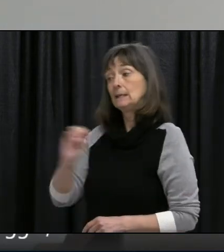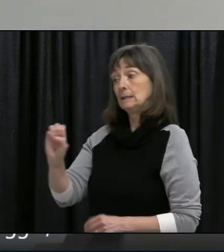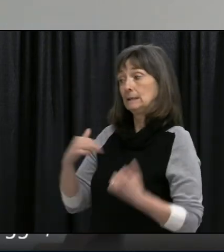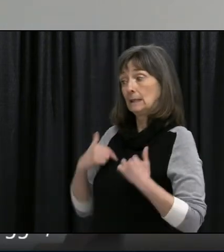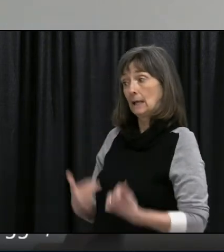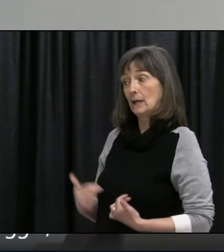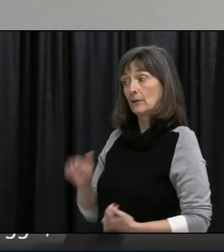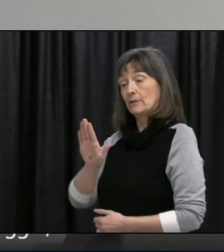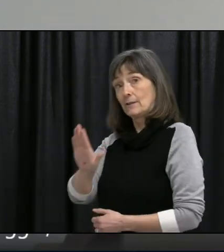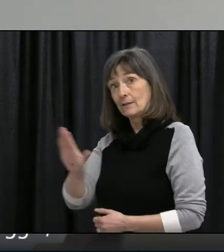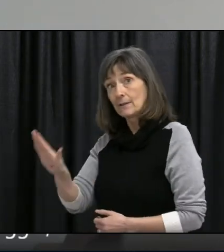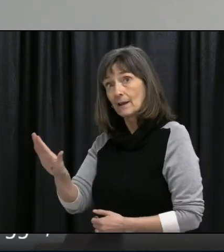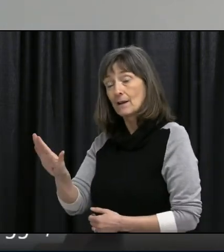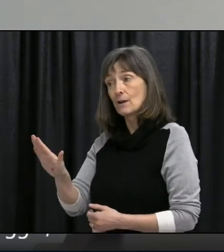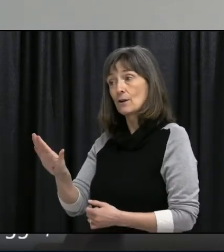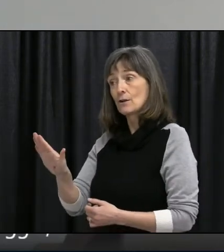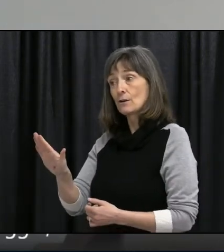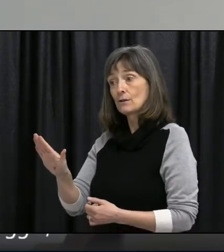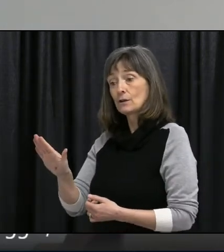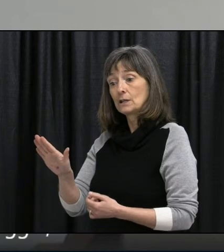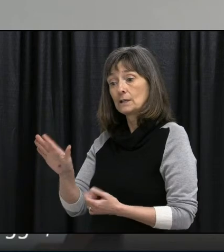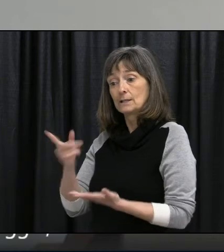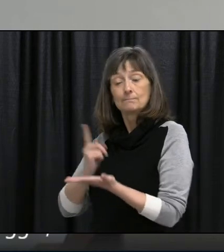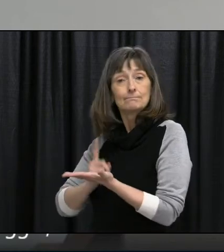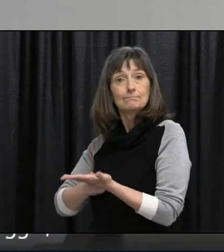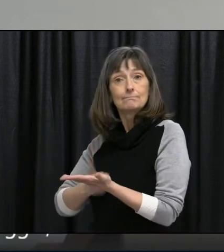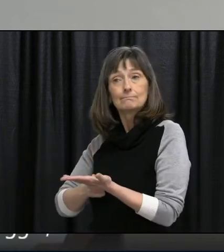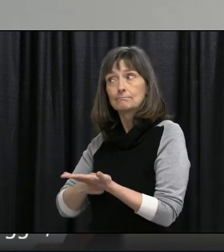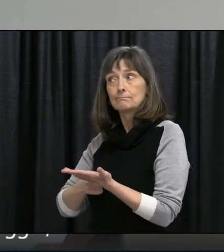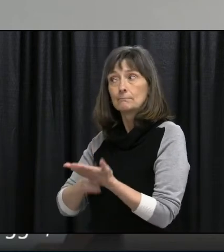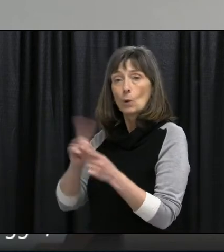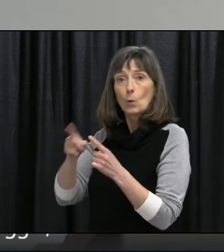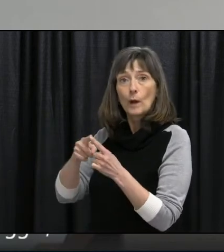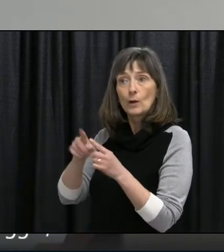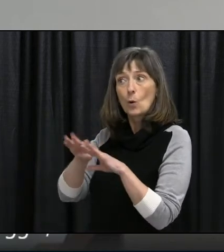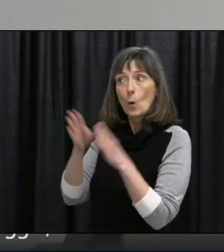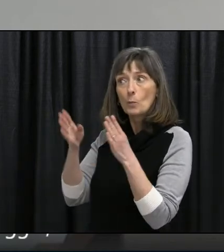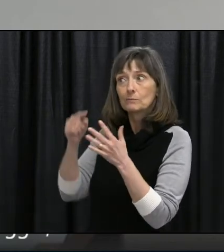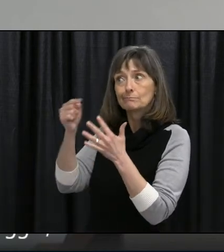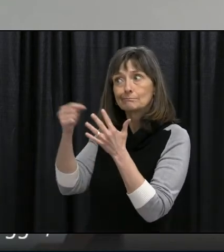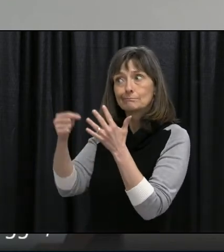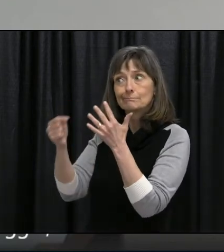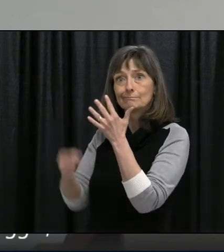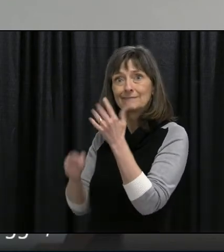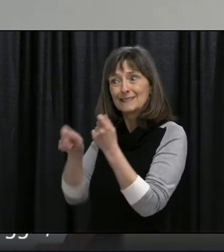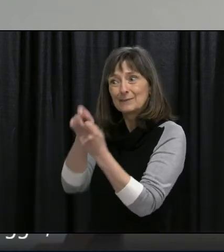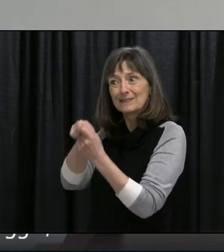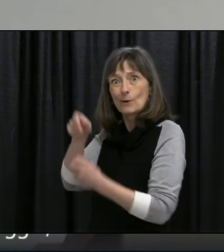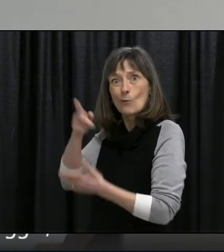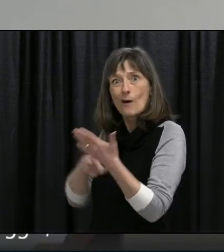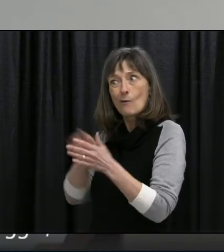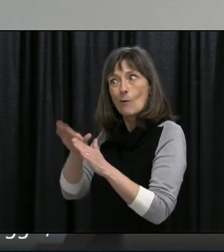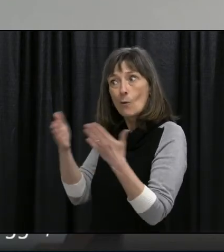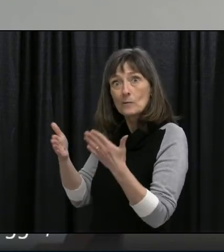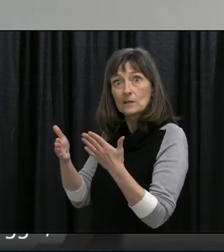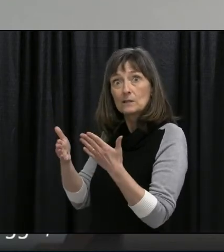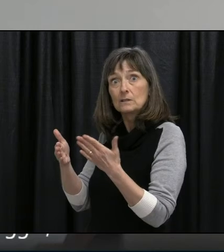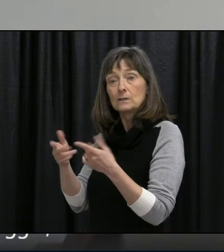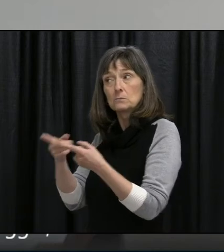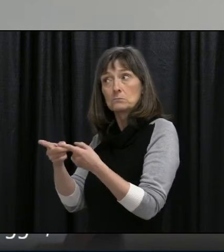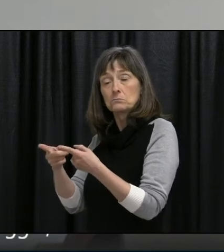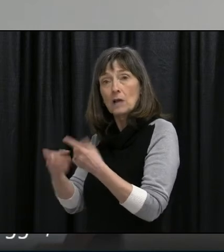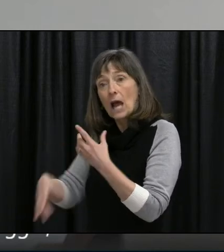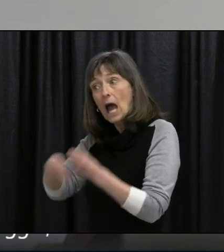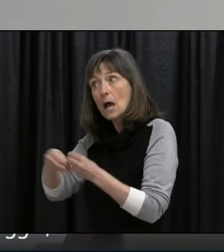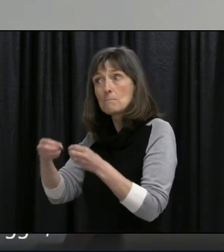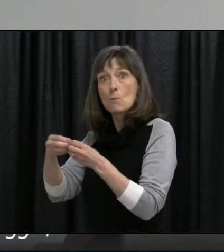have discussions with the clinic about when they're going to expand the range of services that they've already been providing, and